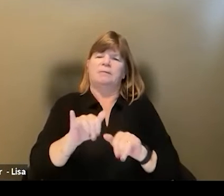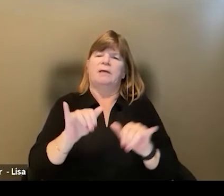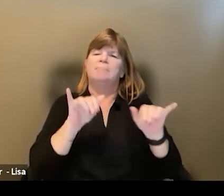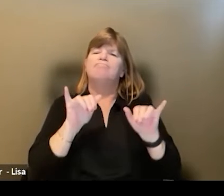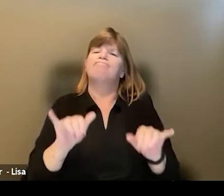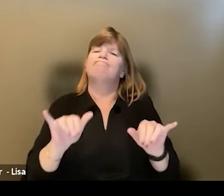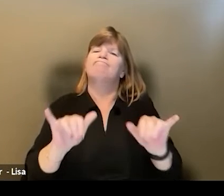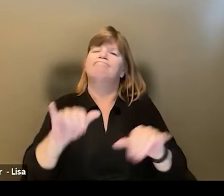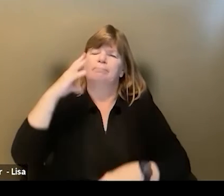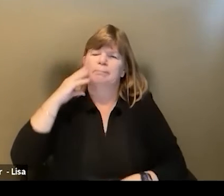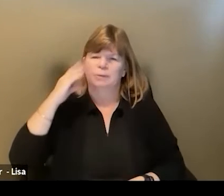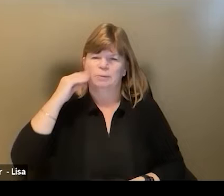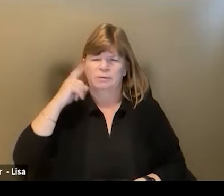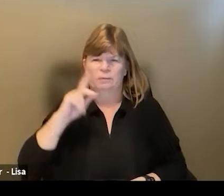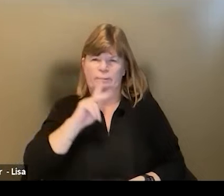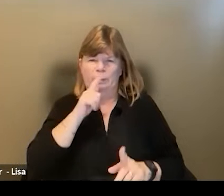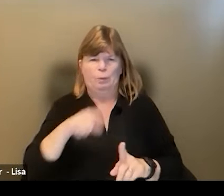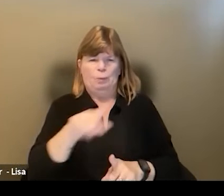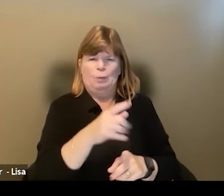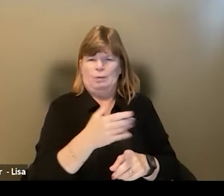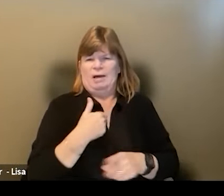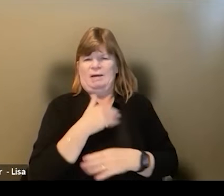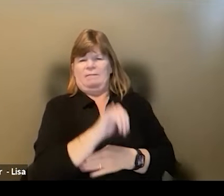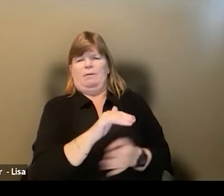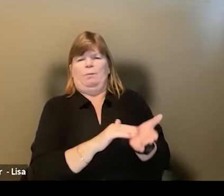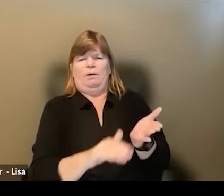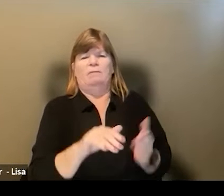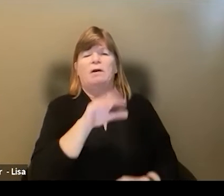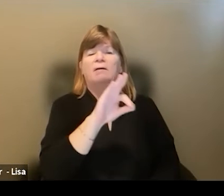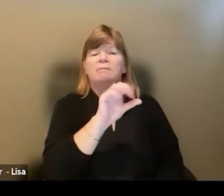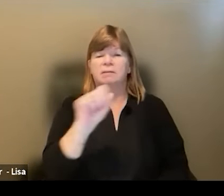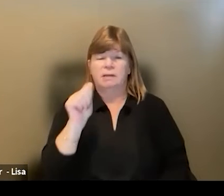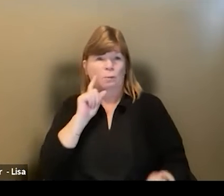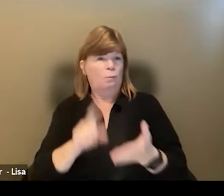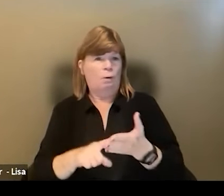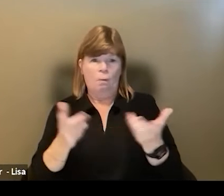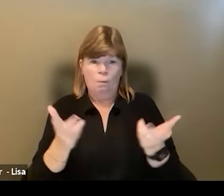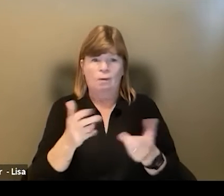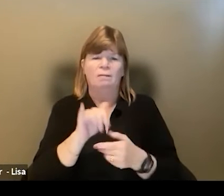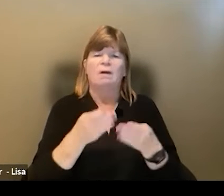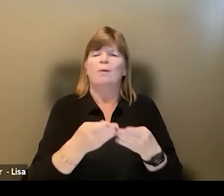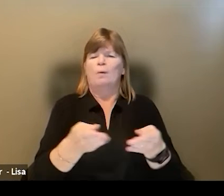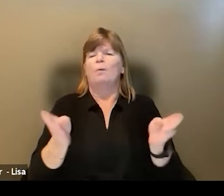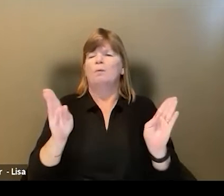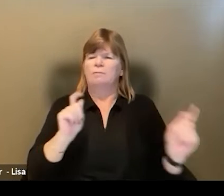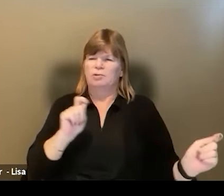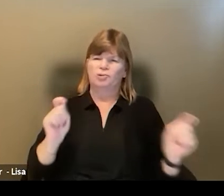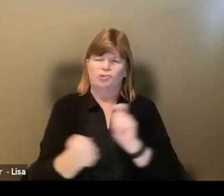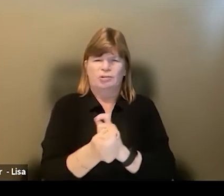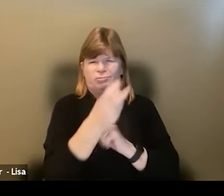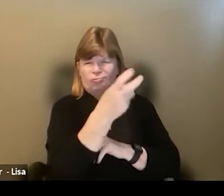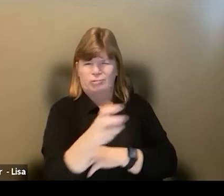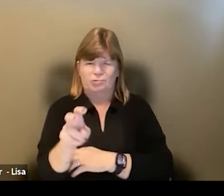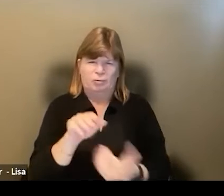of experience for recipients. And so FSSA's recognition of this is this overall transition